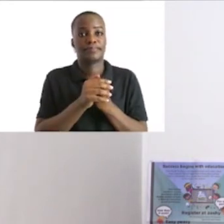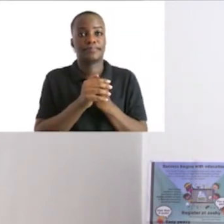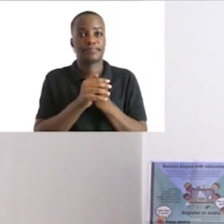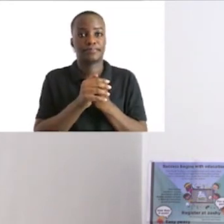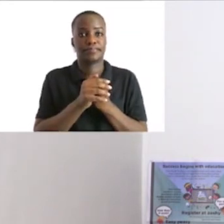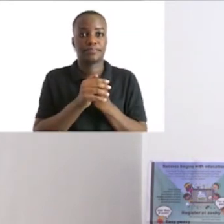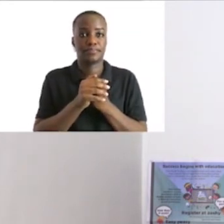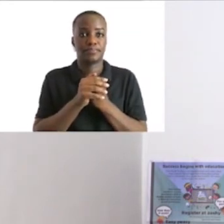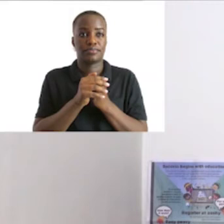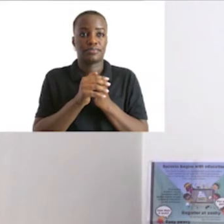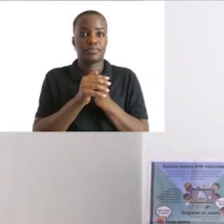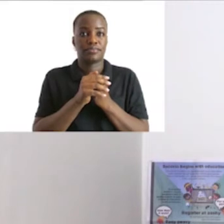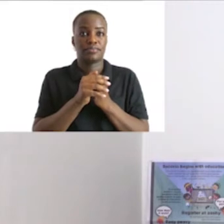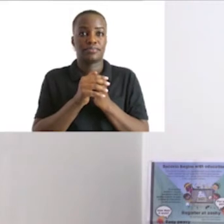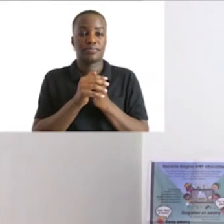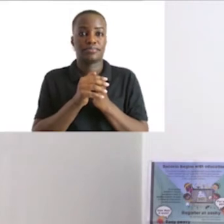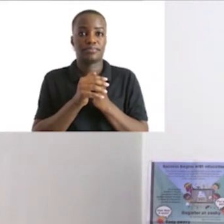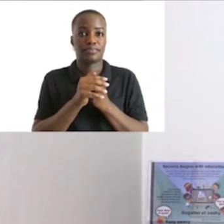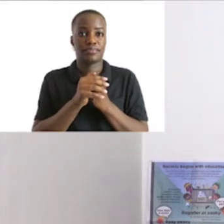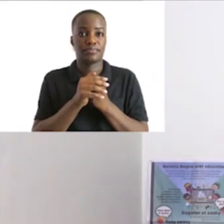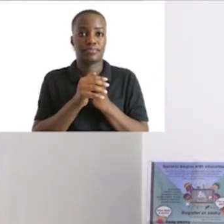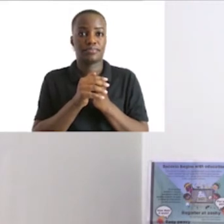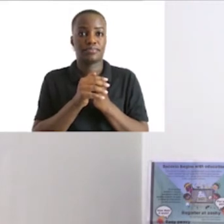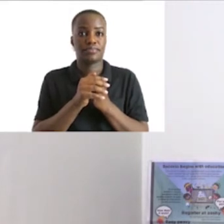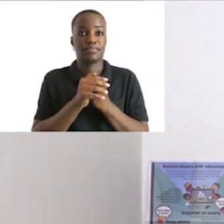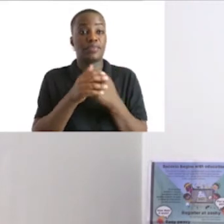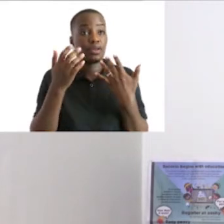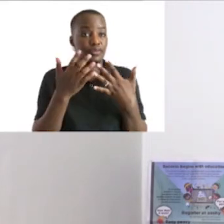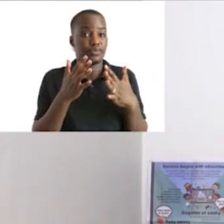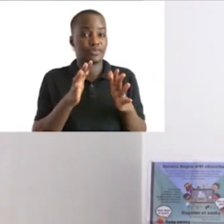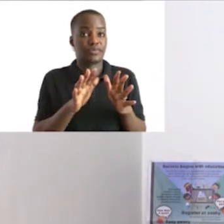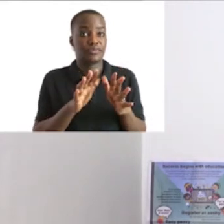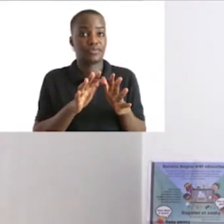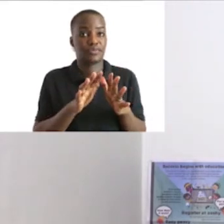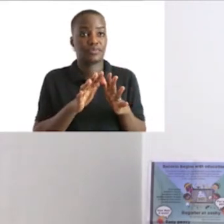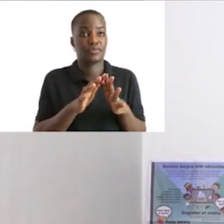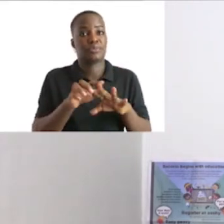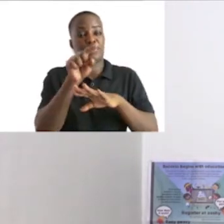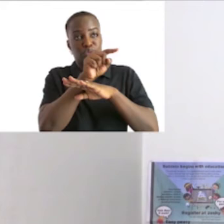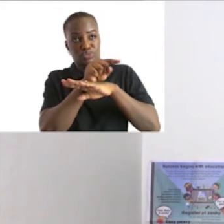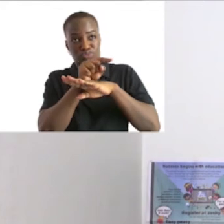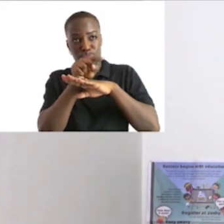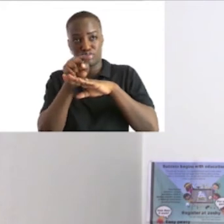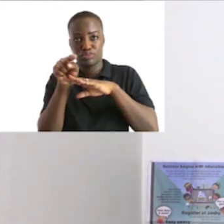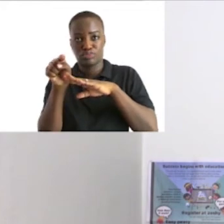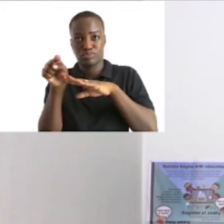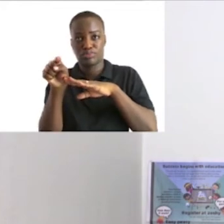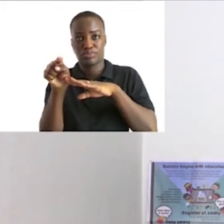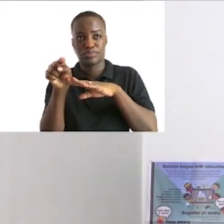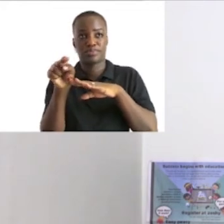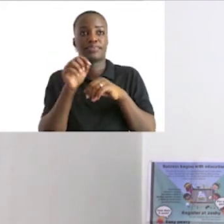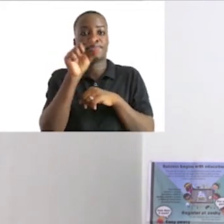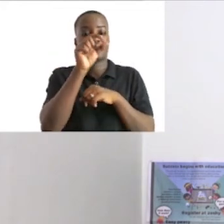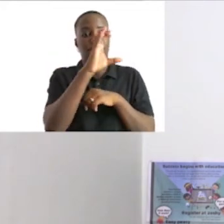and circle within the boxes. And when we are done circling, we are also going to cross